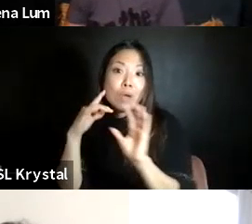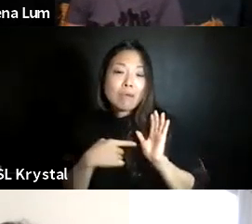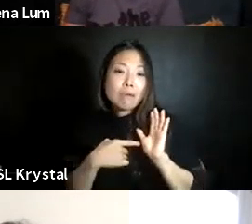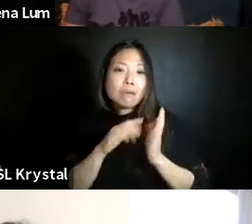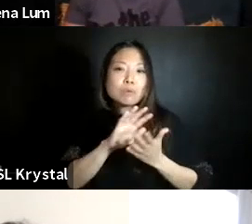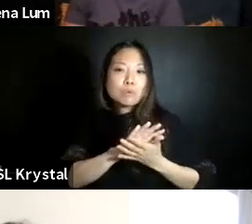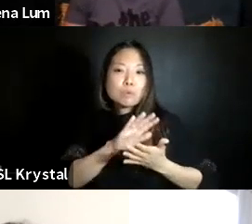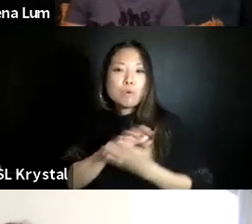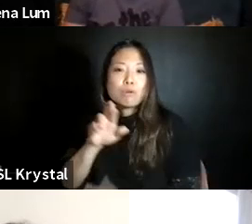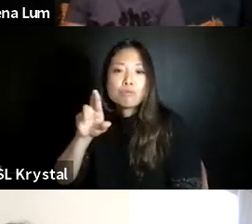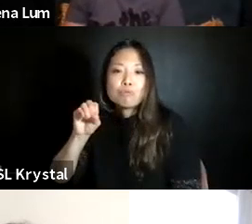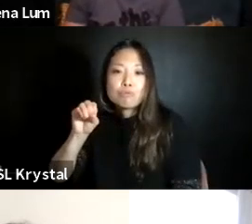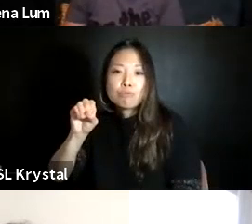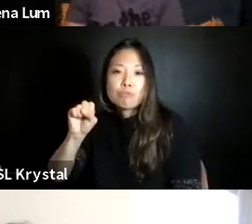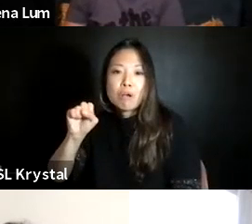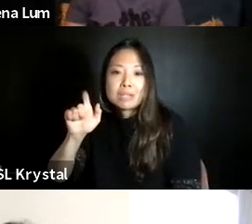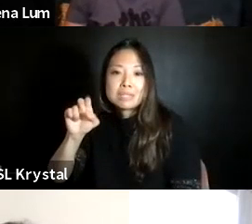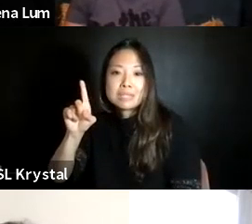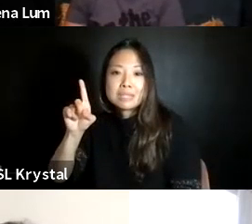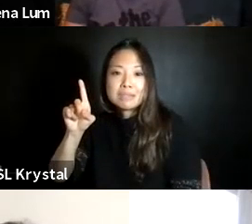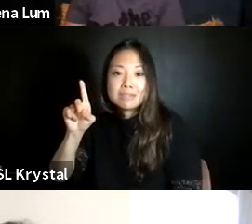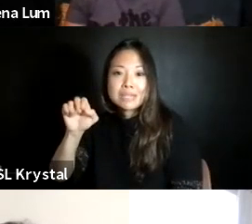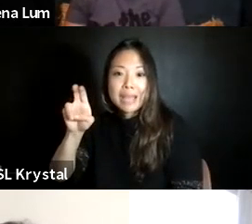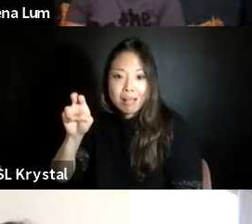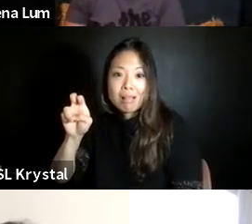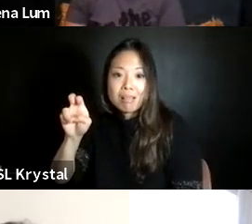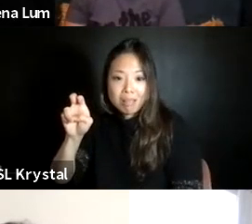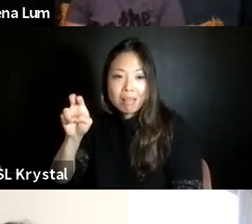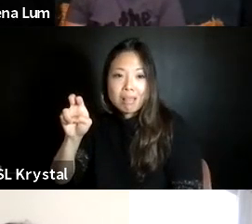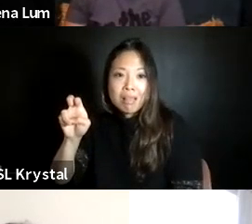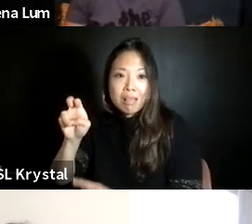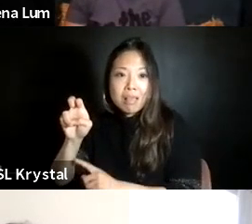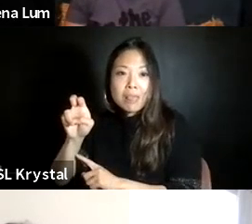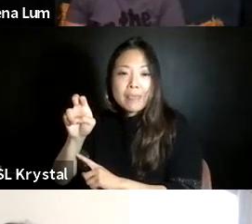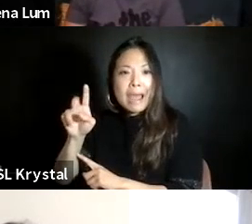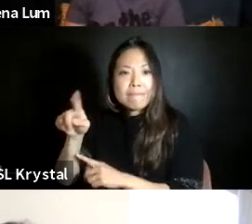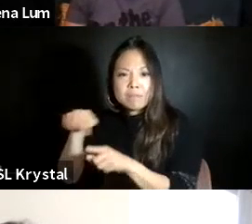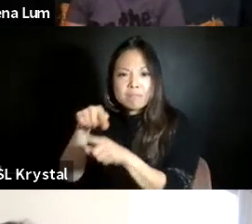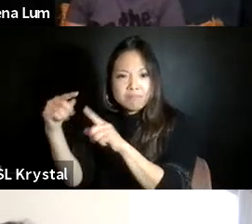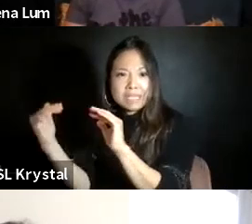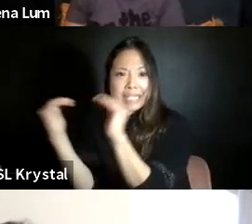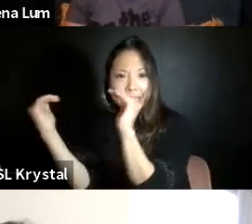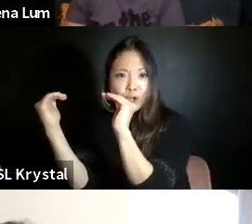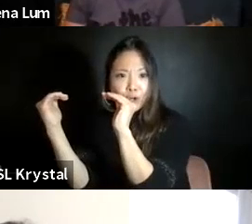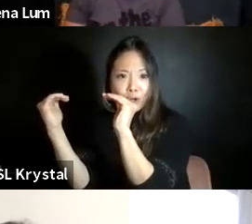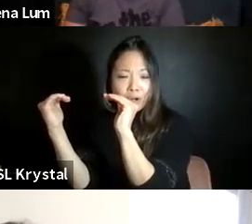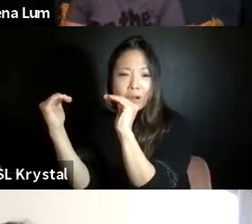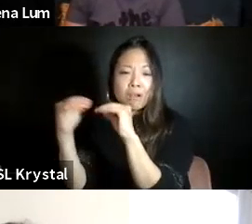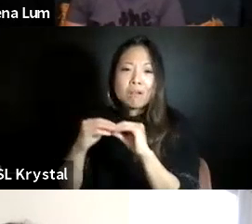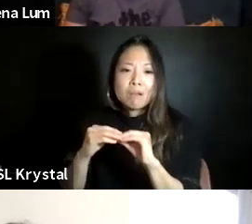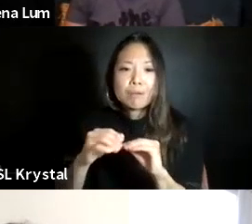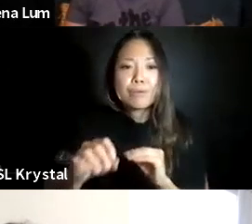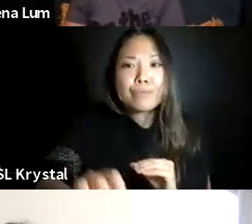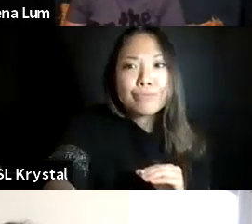certain tier, but there are 2 pockets of lower tier family